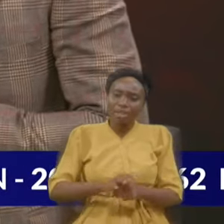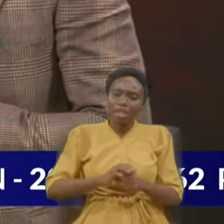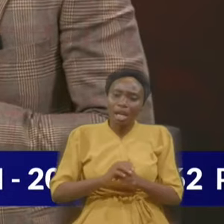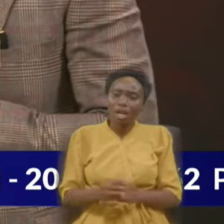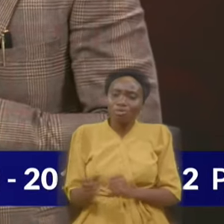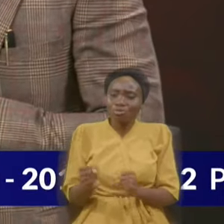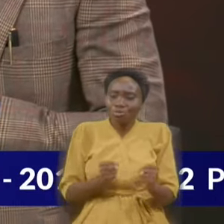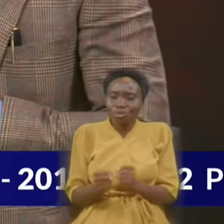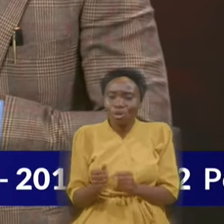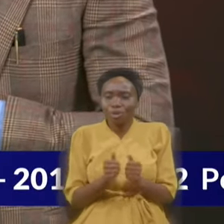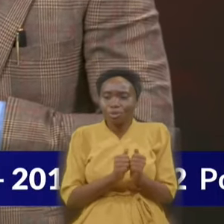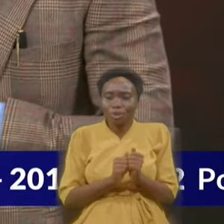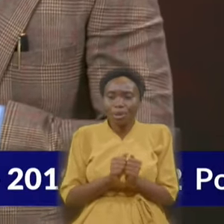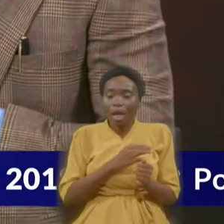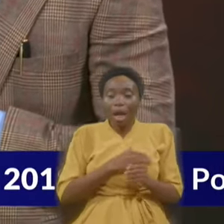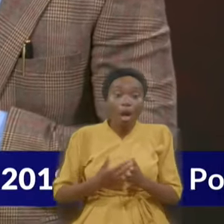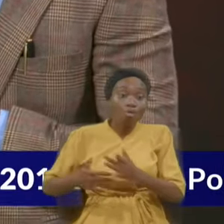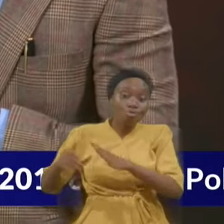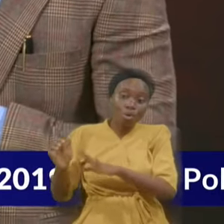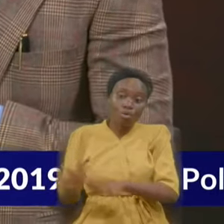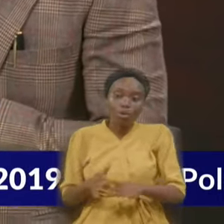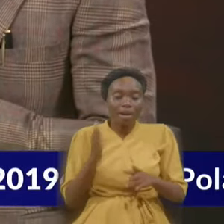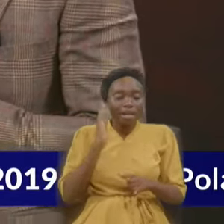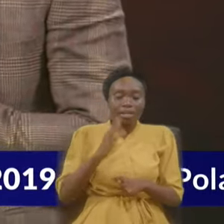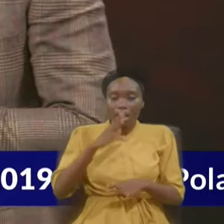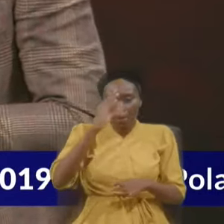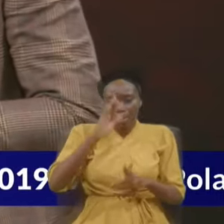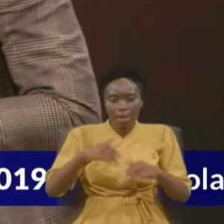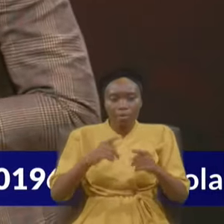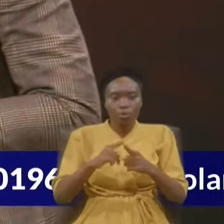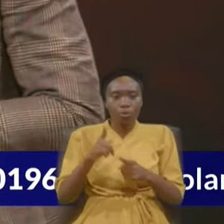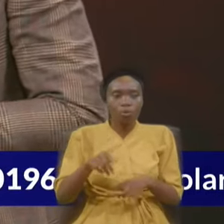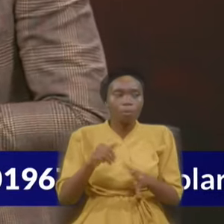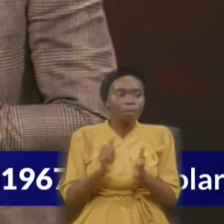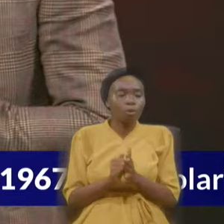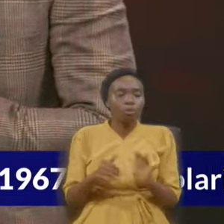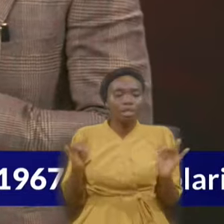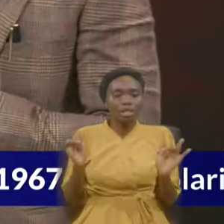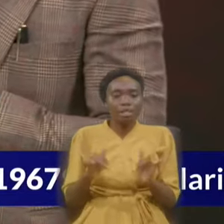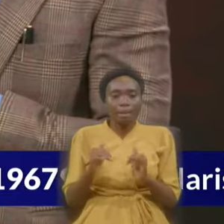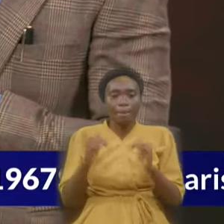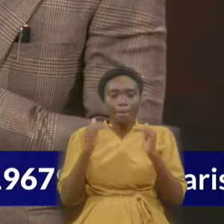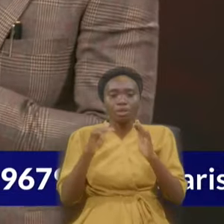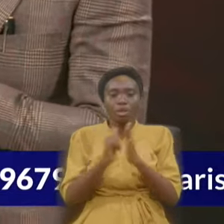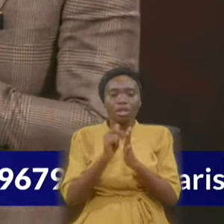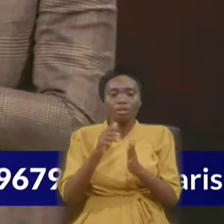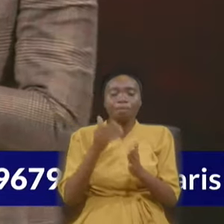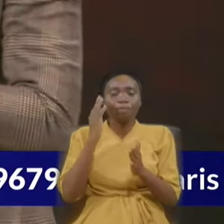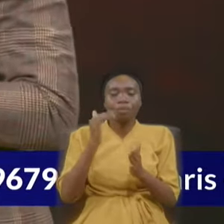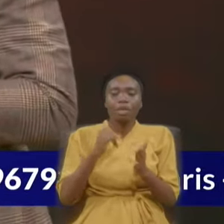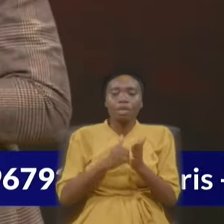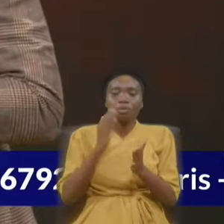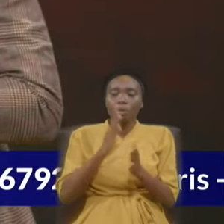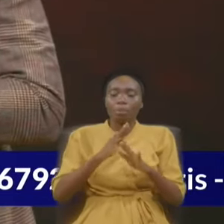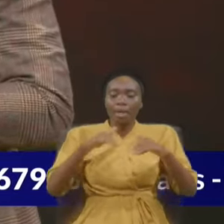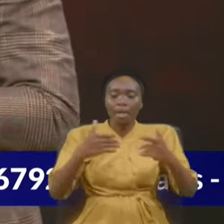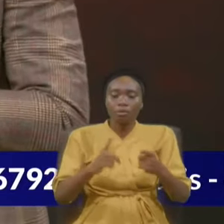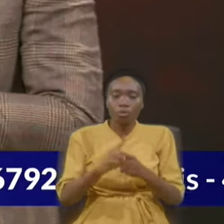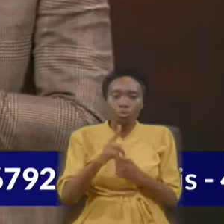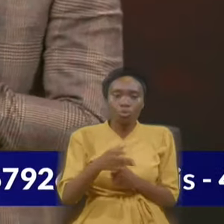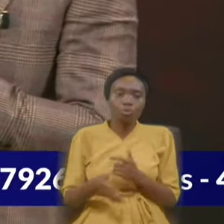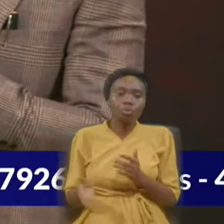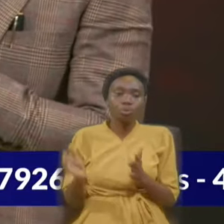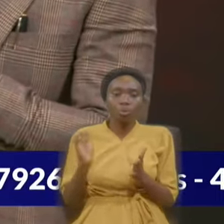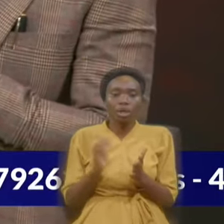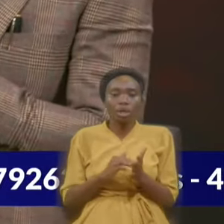and shaken together and running over shall men give into your bosom. For with the same measure that ye meet, withal it shall be